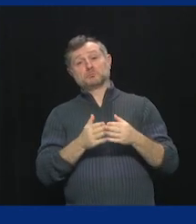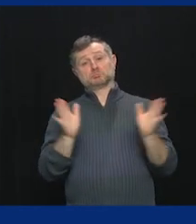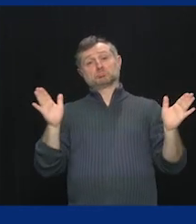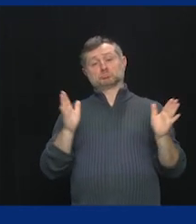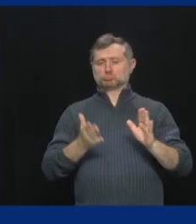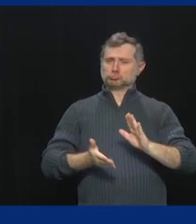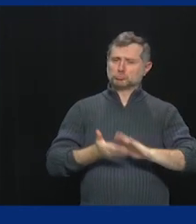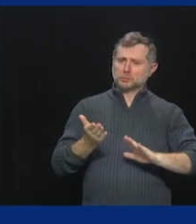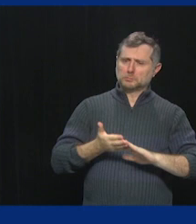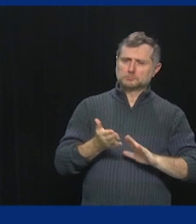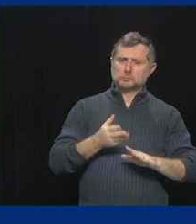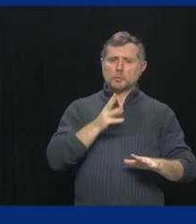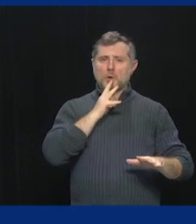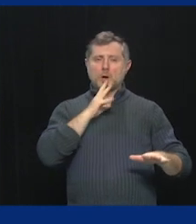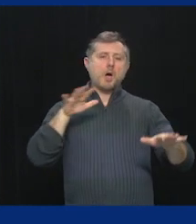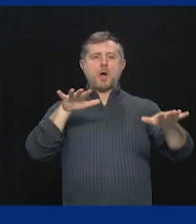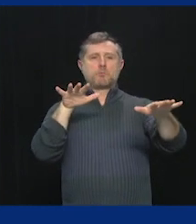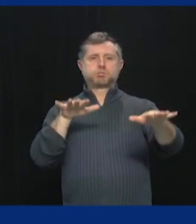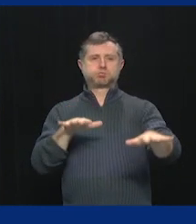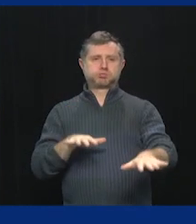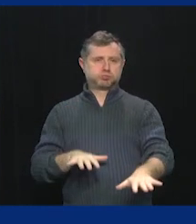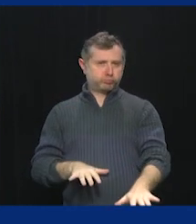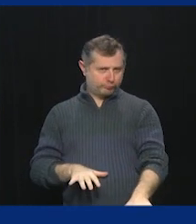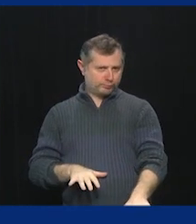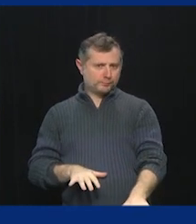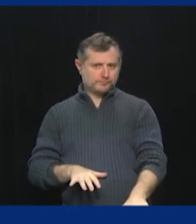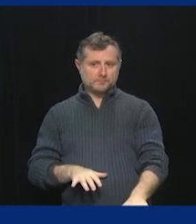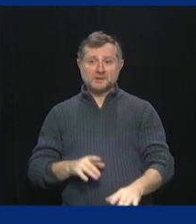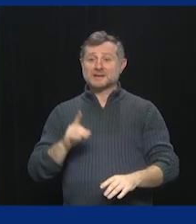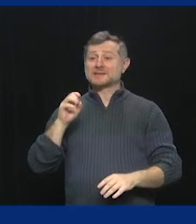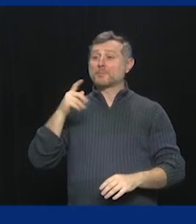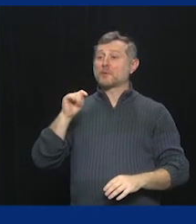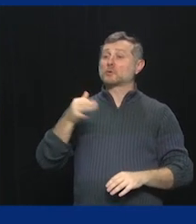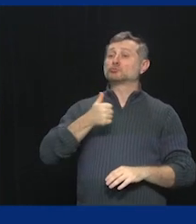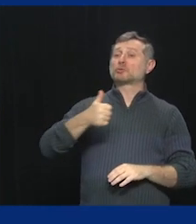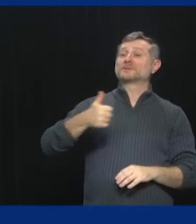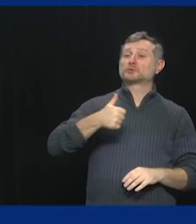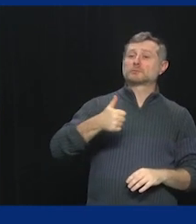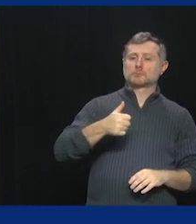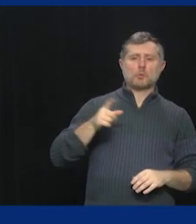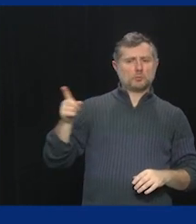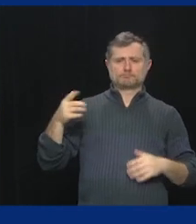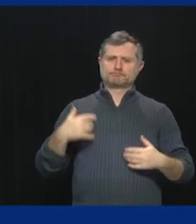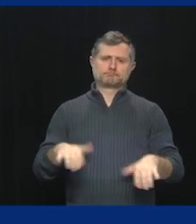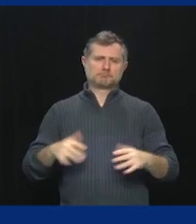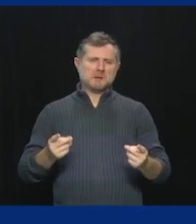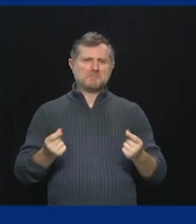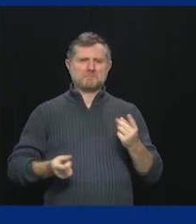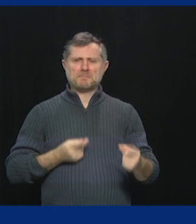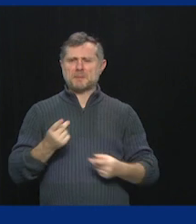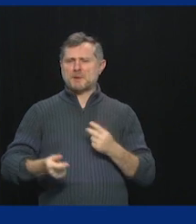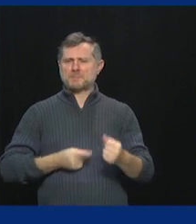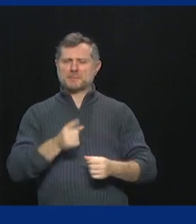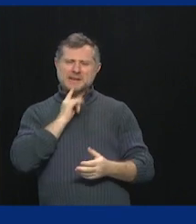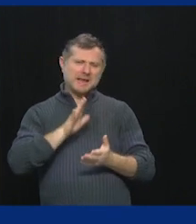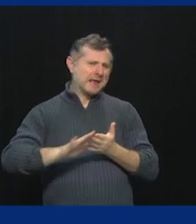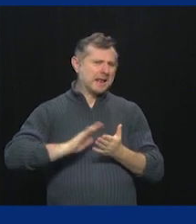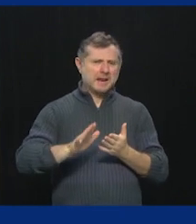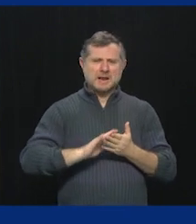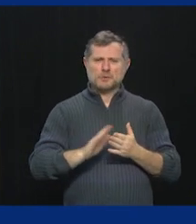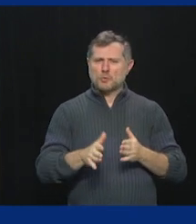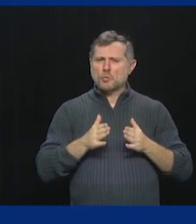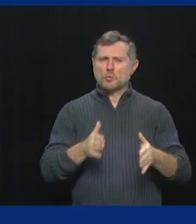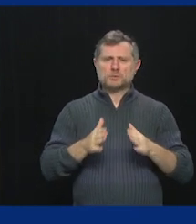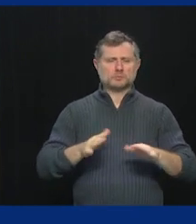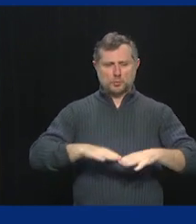cleared off. The Department of Transportation was very timely in cleaning up those roads and getting them